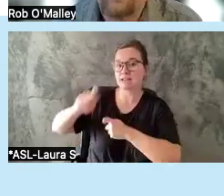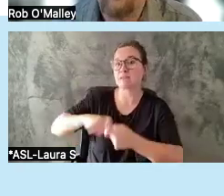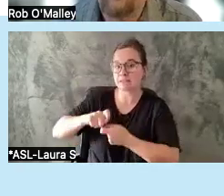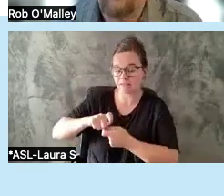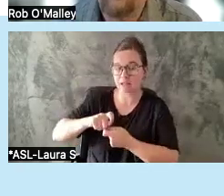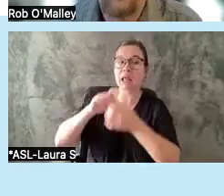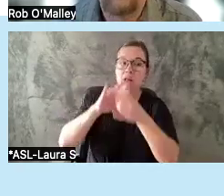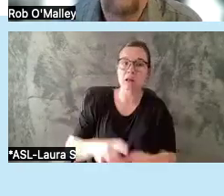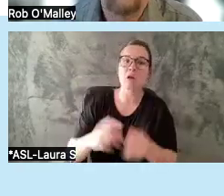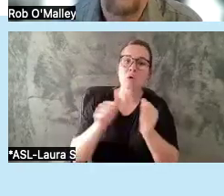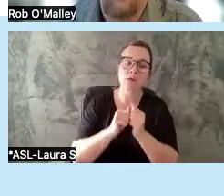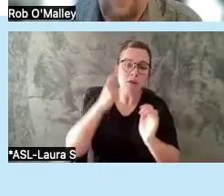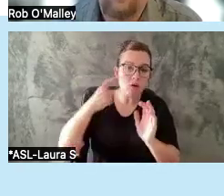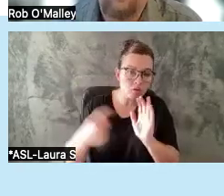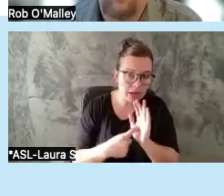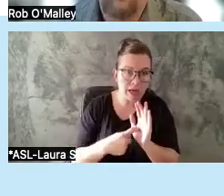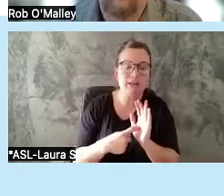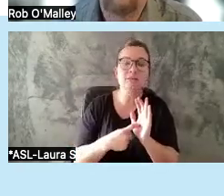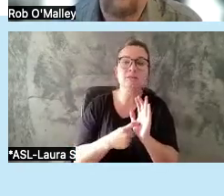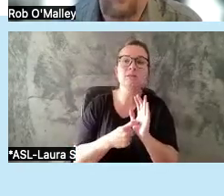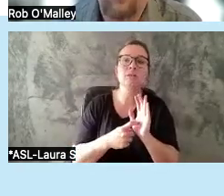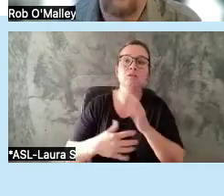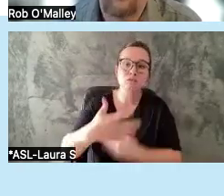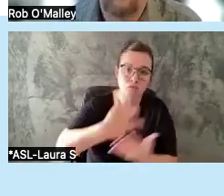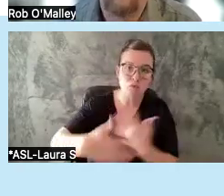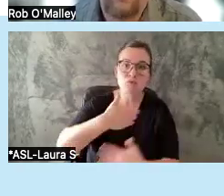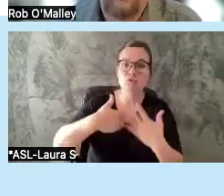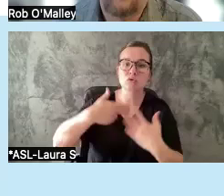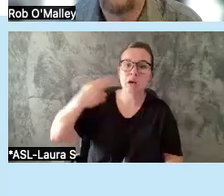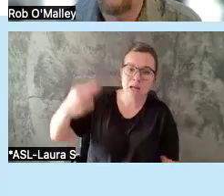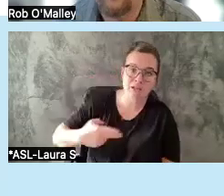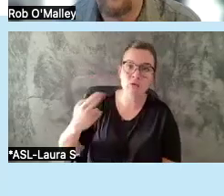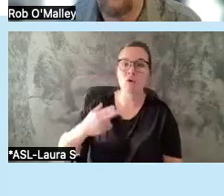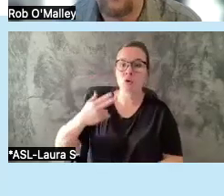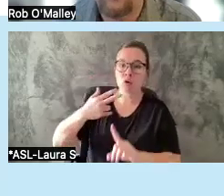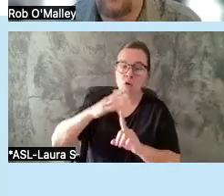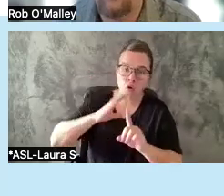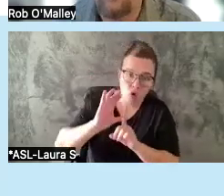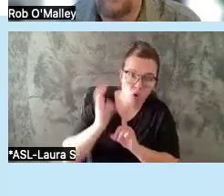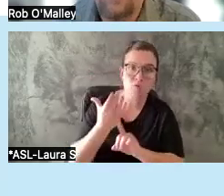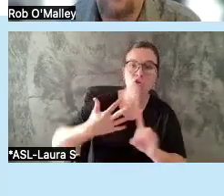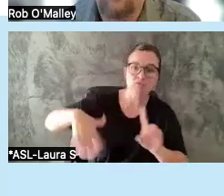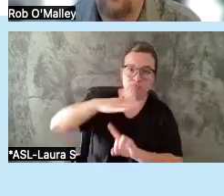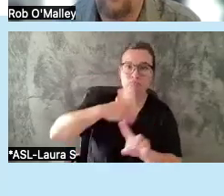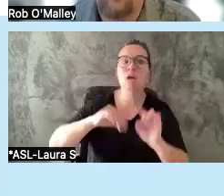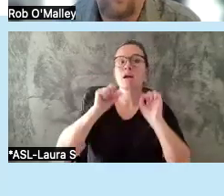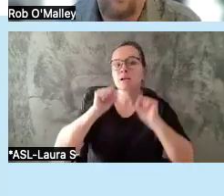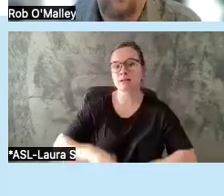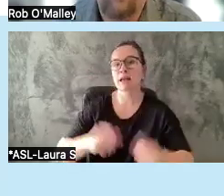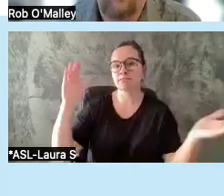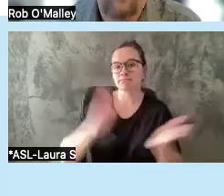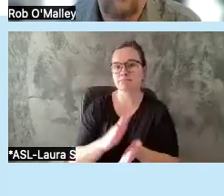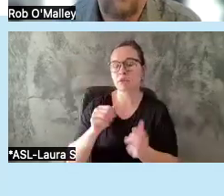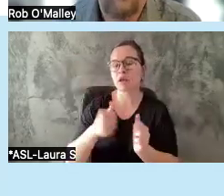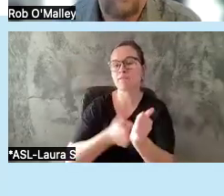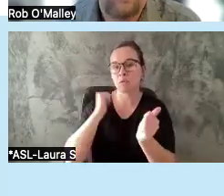by recognizing that social, historical, cultural context, we can hopefully mediate or avoid repeating